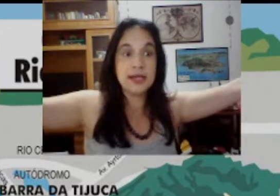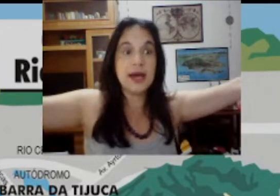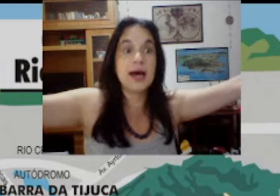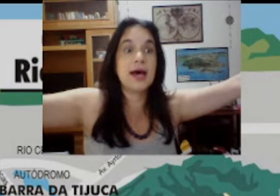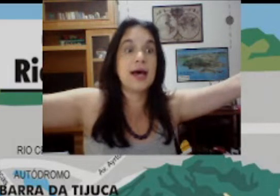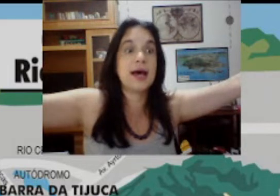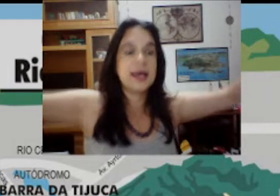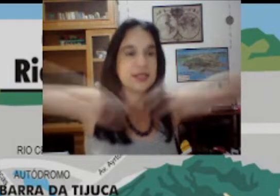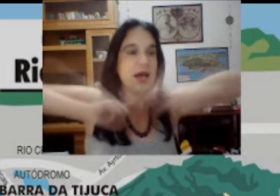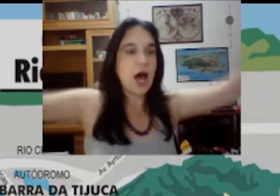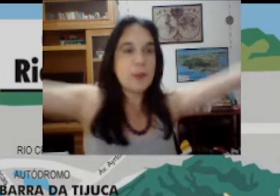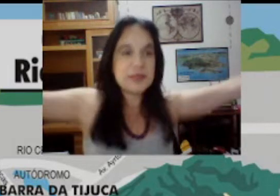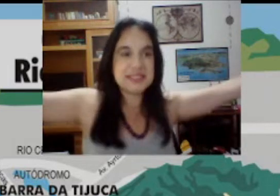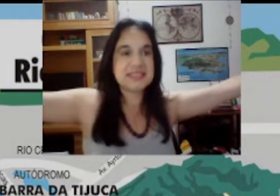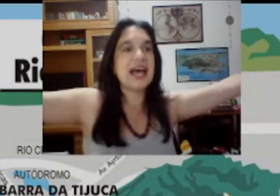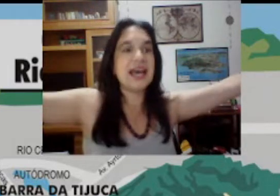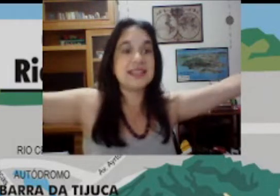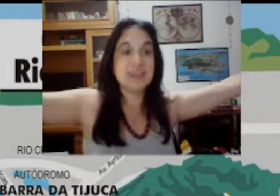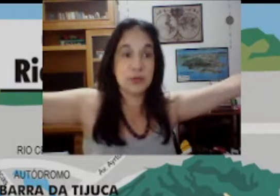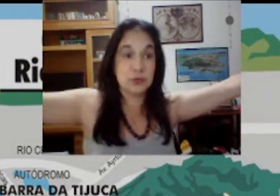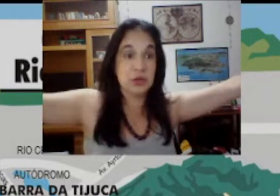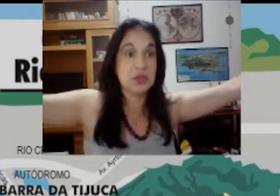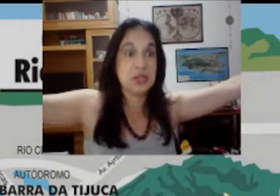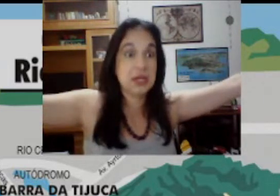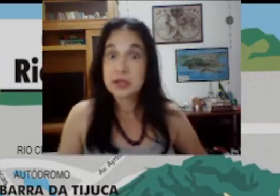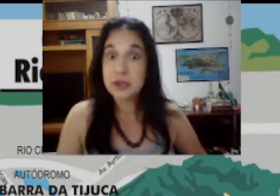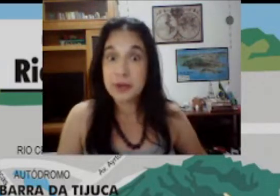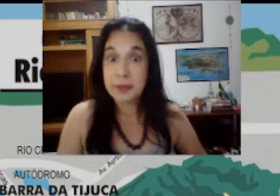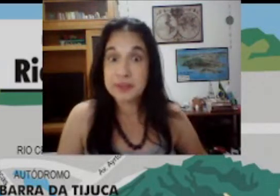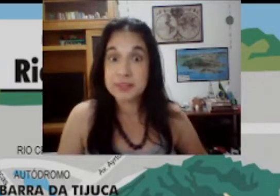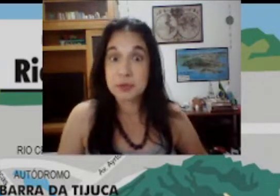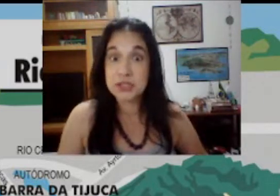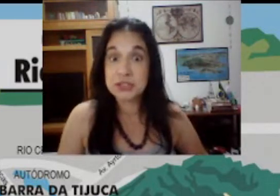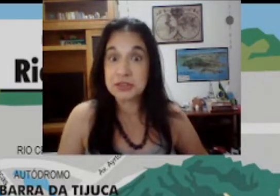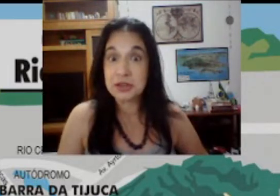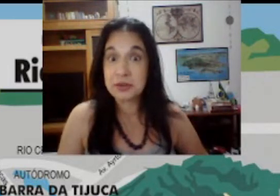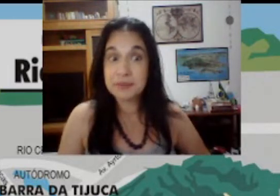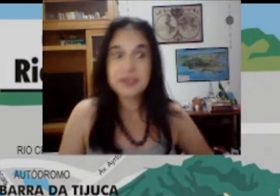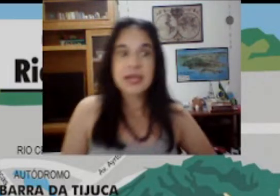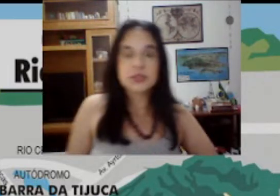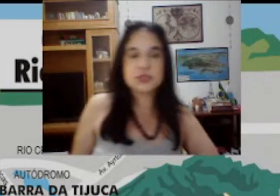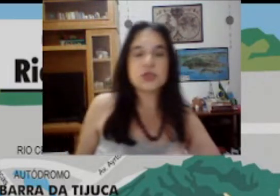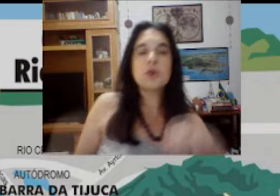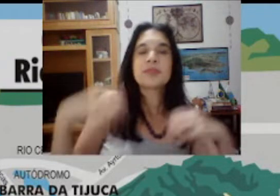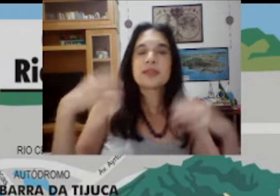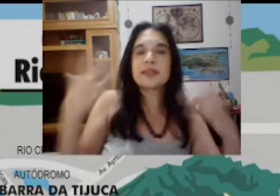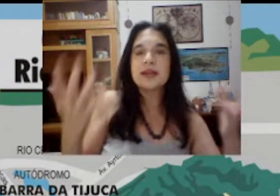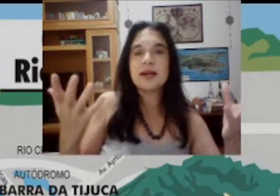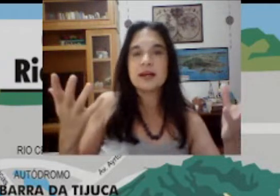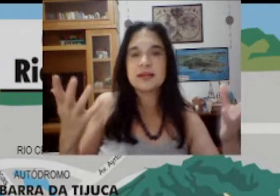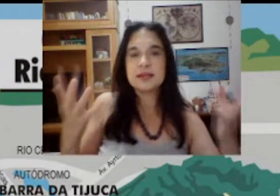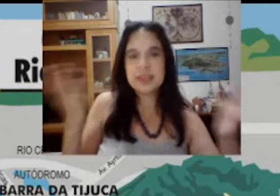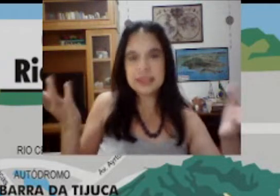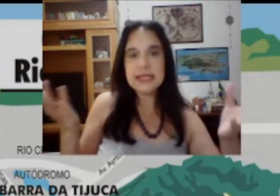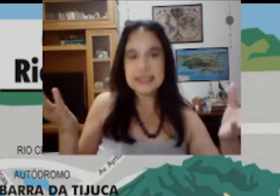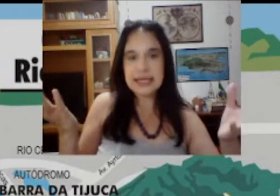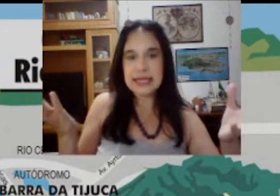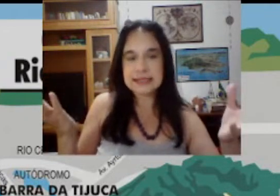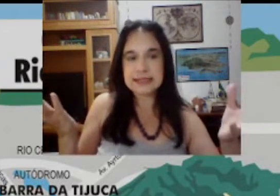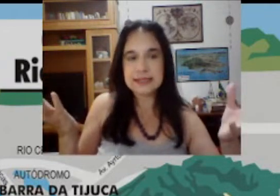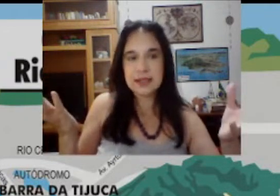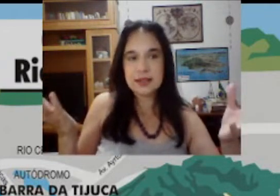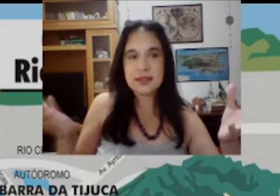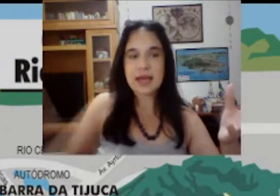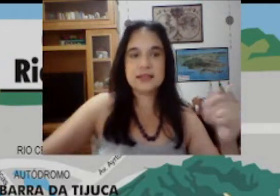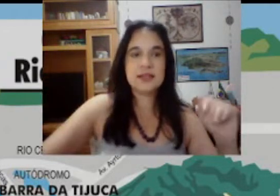Literally, to opposite sides of Rio. Talk about separation there, right? So the thing